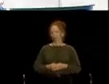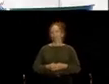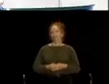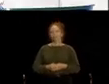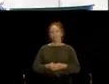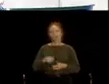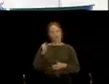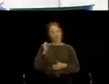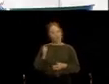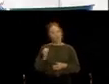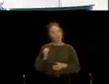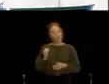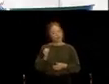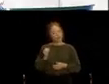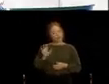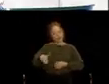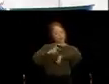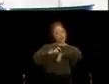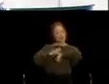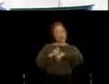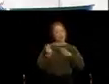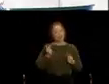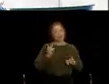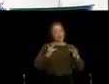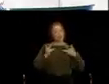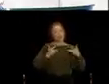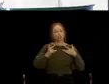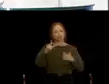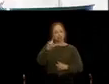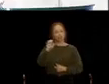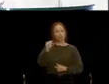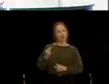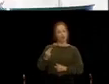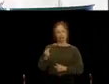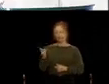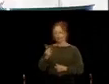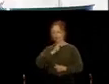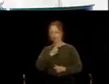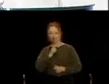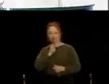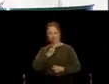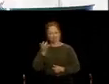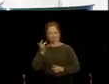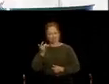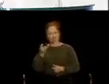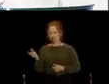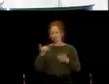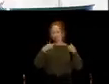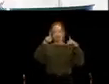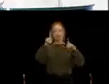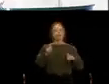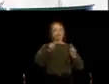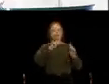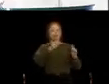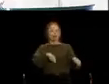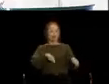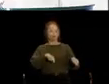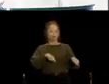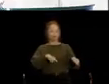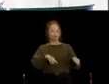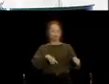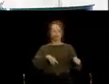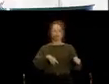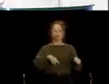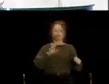worried about Leah for a little bit, and they had this testing and answer sort of thing where they called me in to help